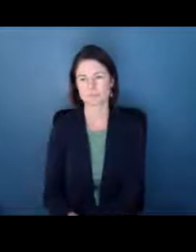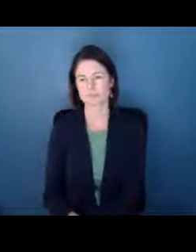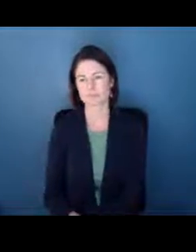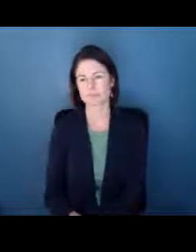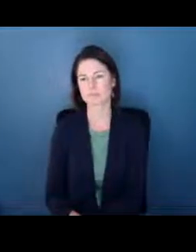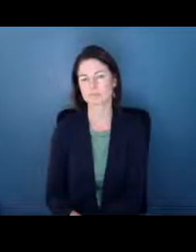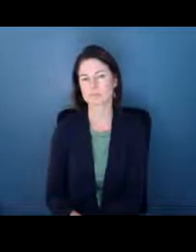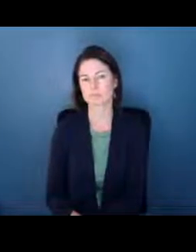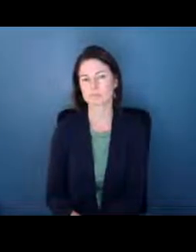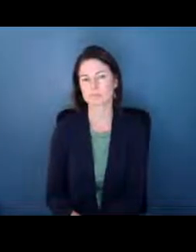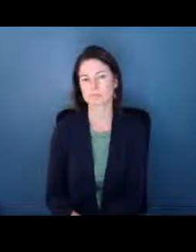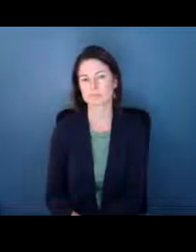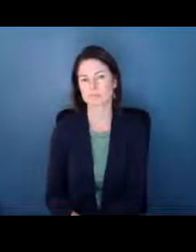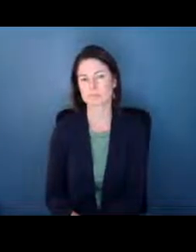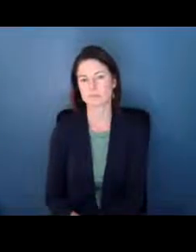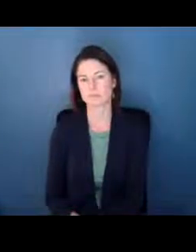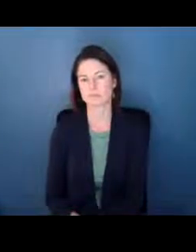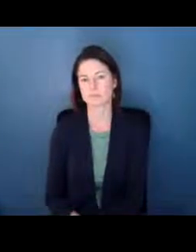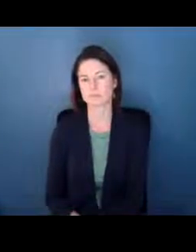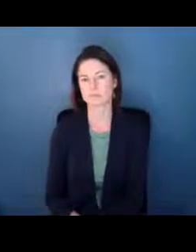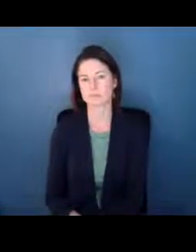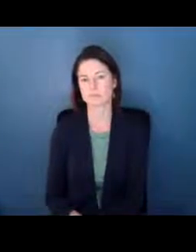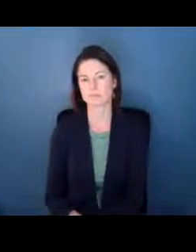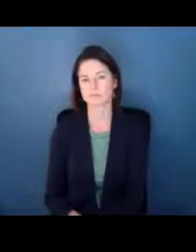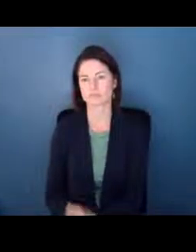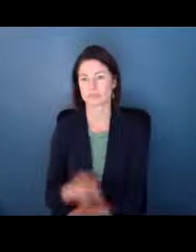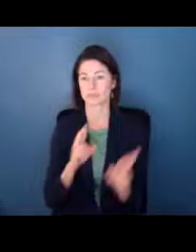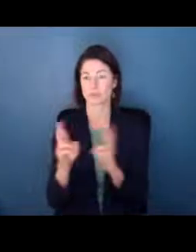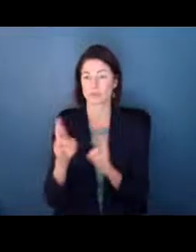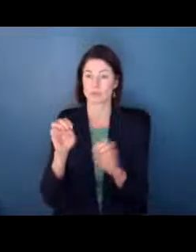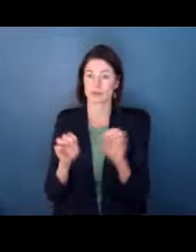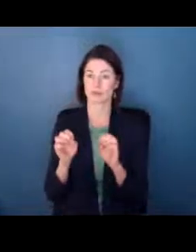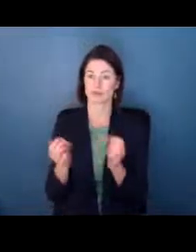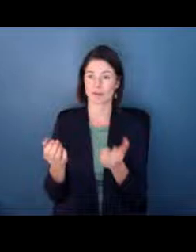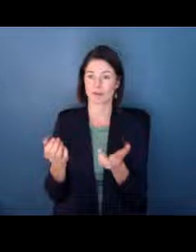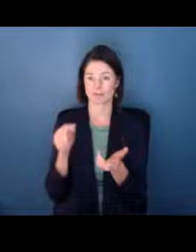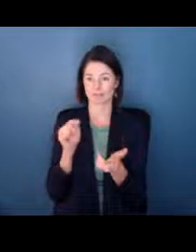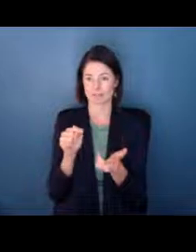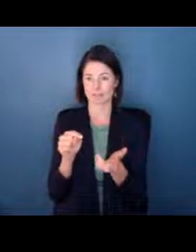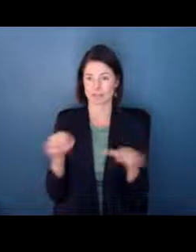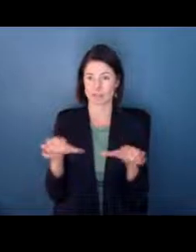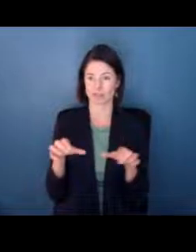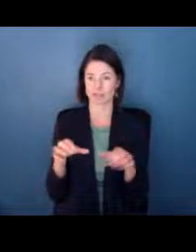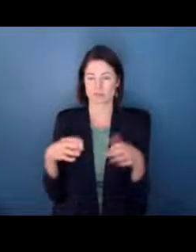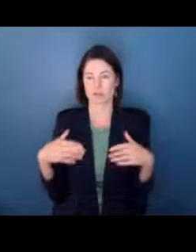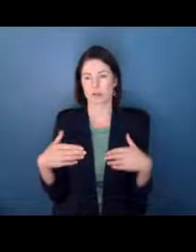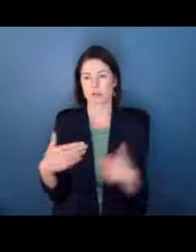and we don't think it's quite the right point to do any reevaluating on what actions to undertake, but